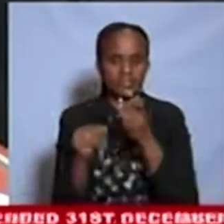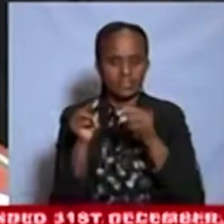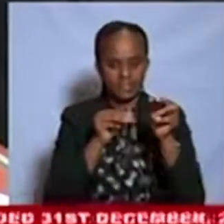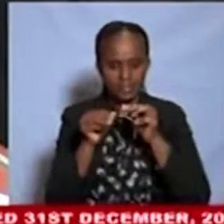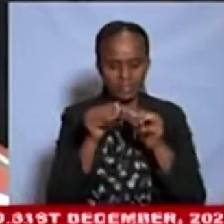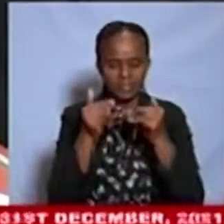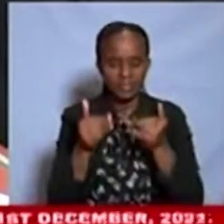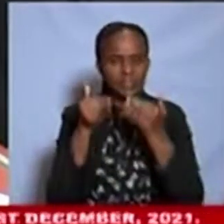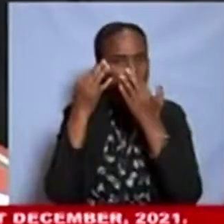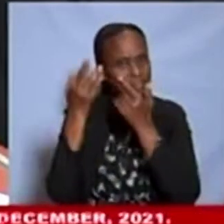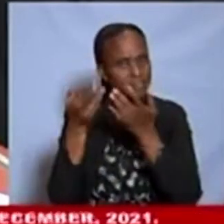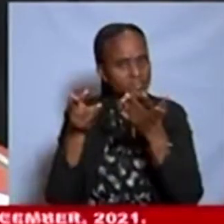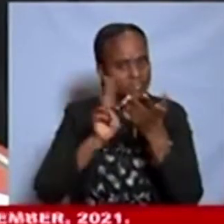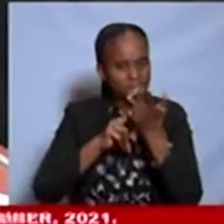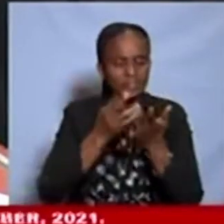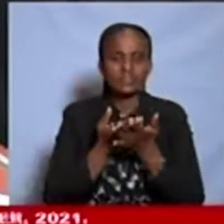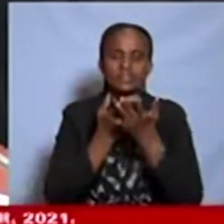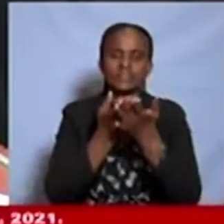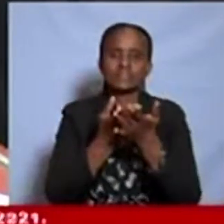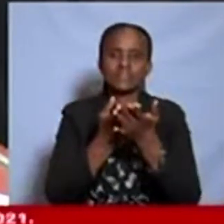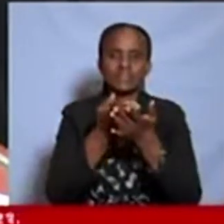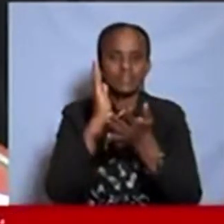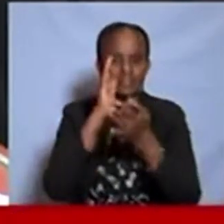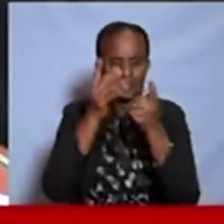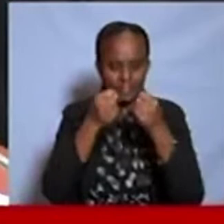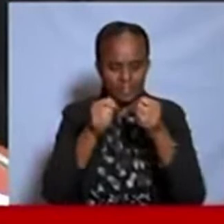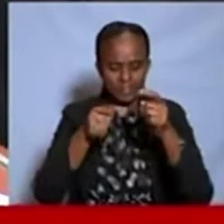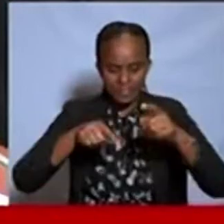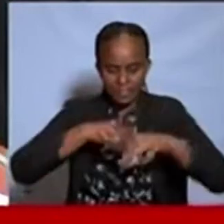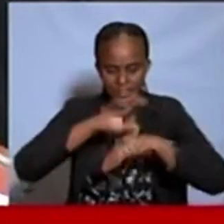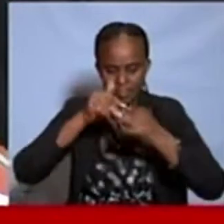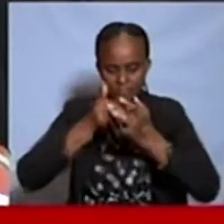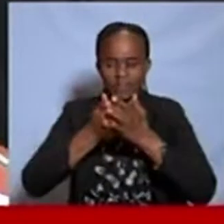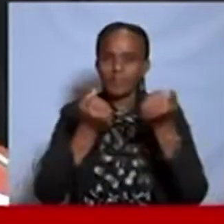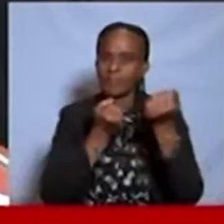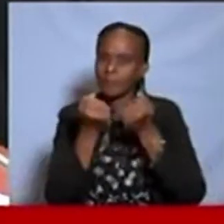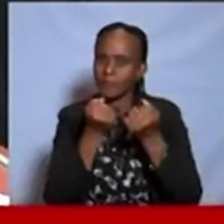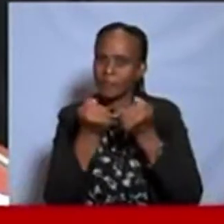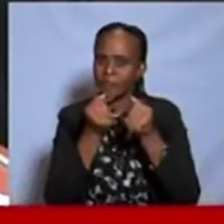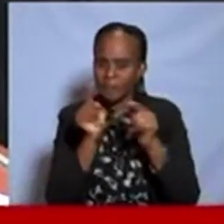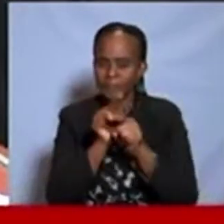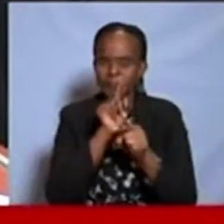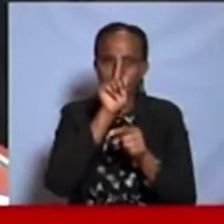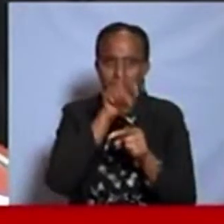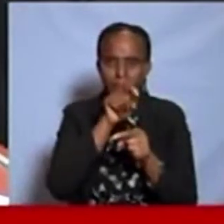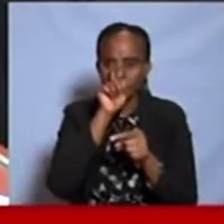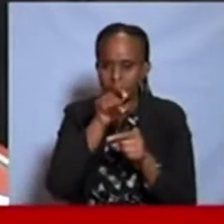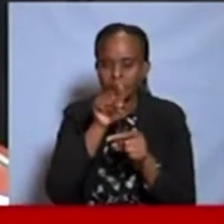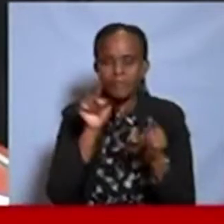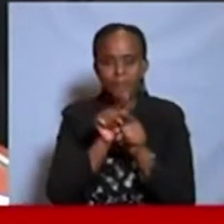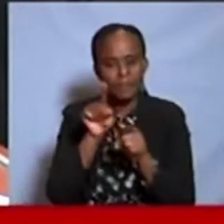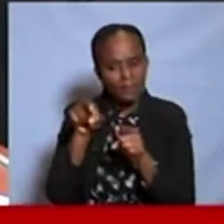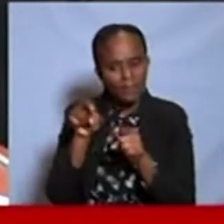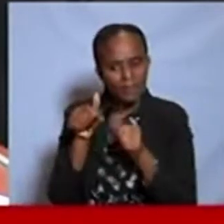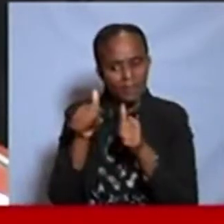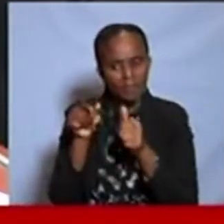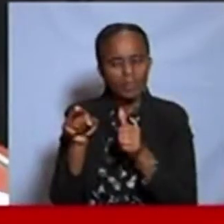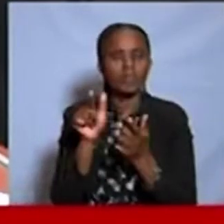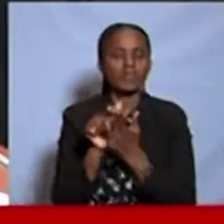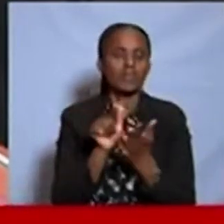Management wishes to submit that it shall endeavor that all utility vehicles are insured as required by the law.